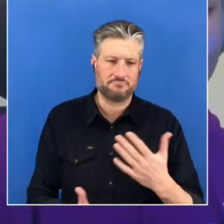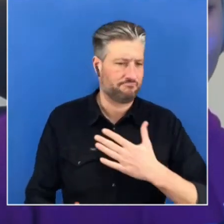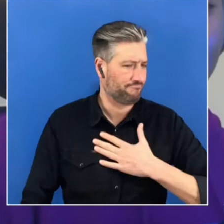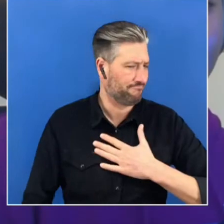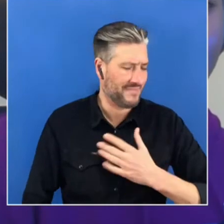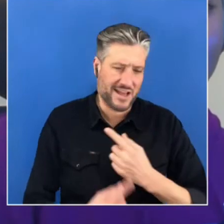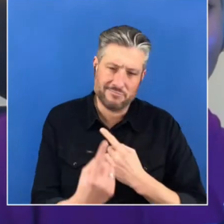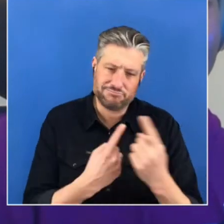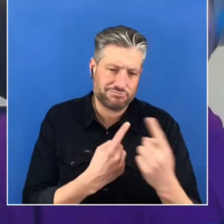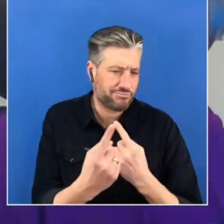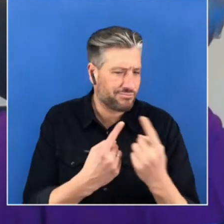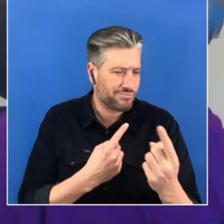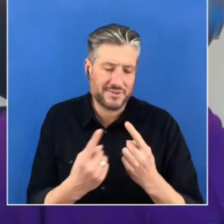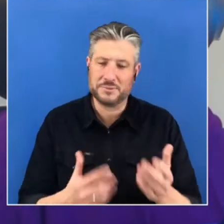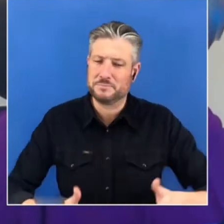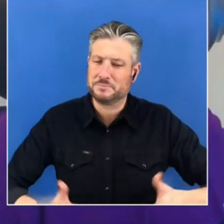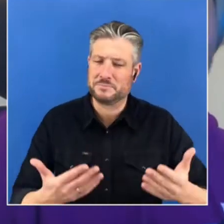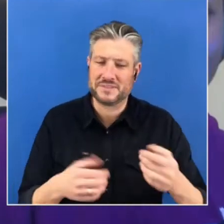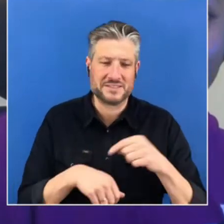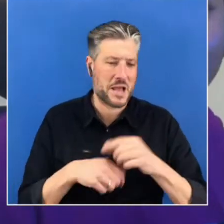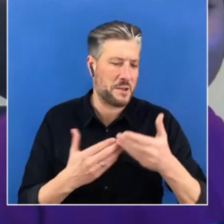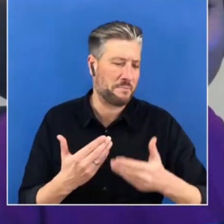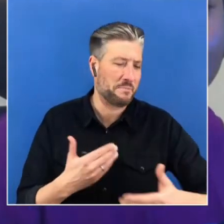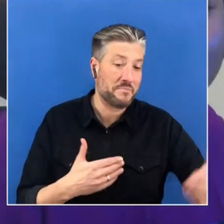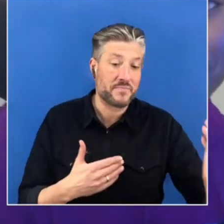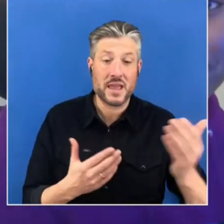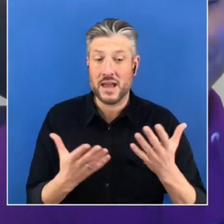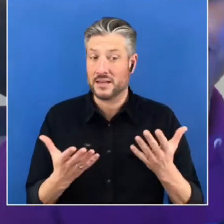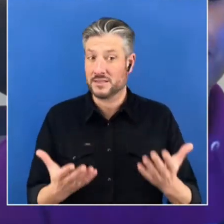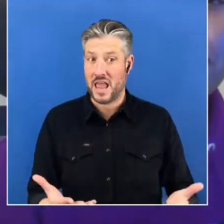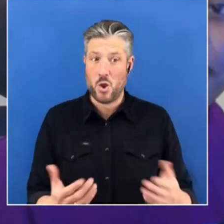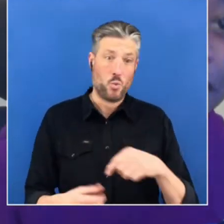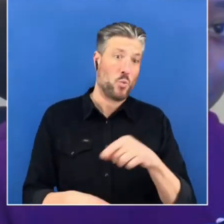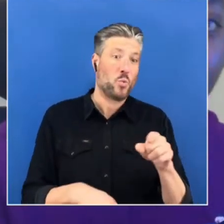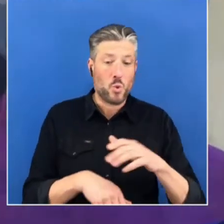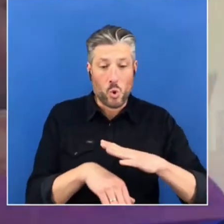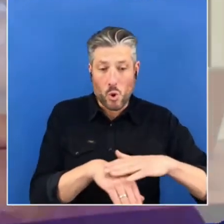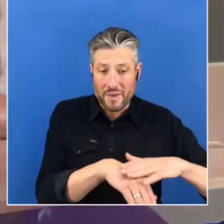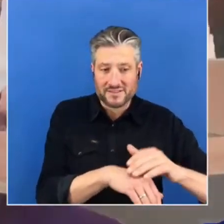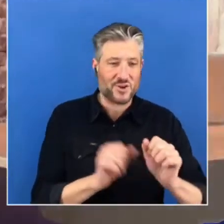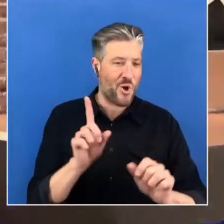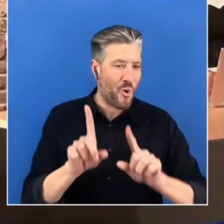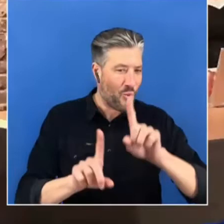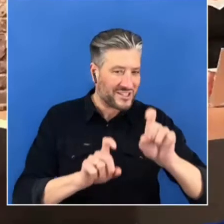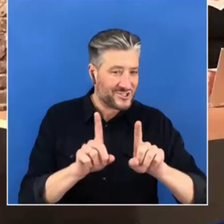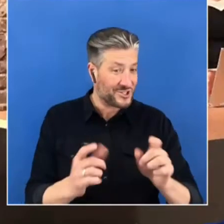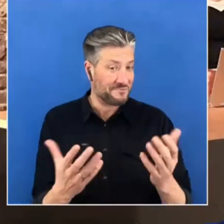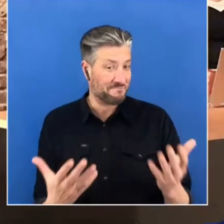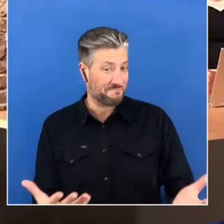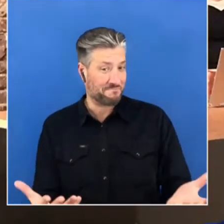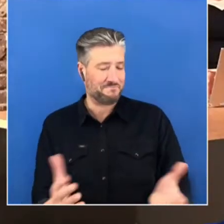take some questions from the audience. Thanks for everything. Thank you.